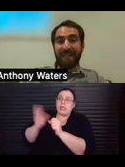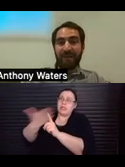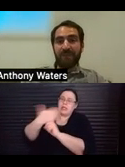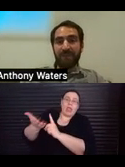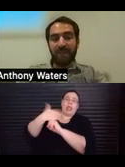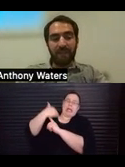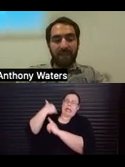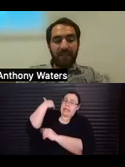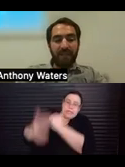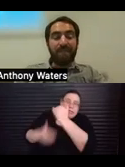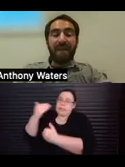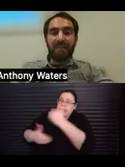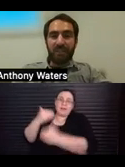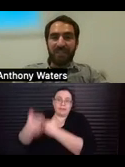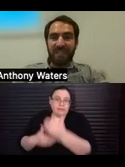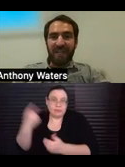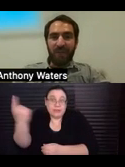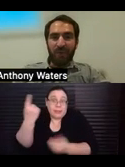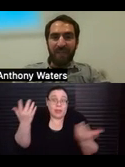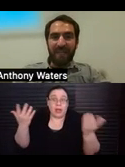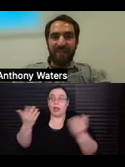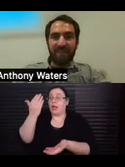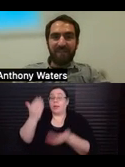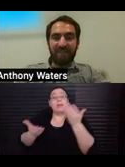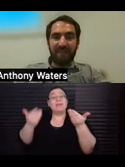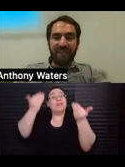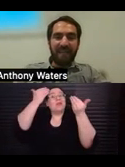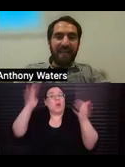that they've encountered. They might just not know it yet.